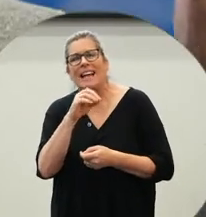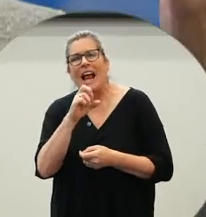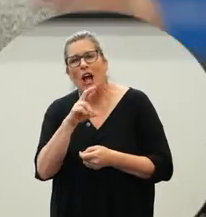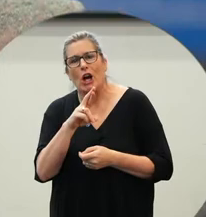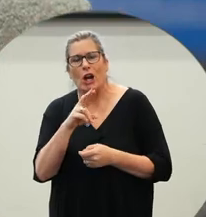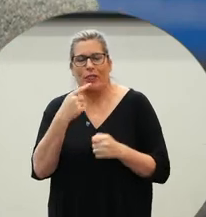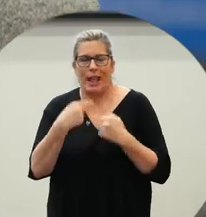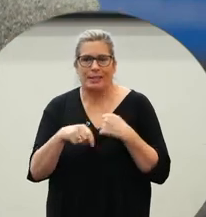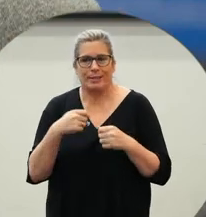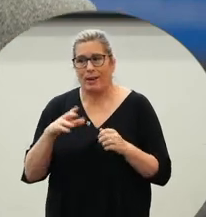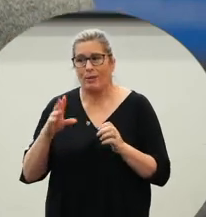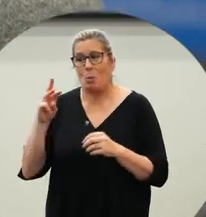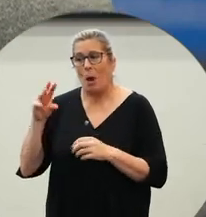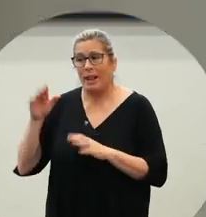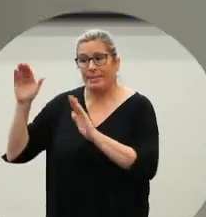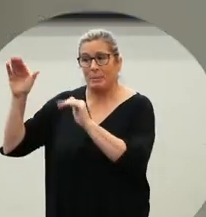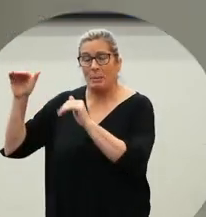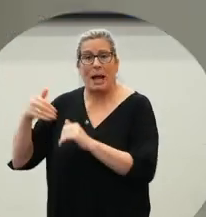that was the end of Wally.